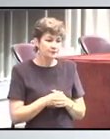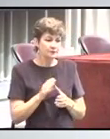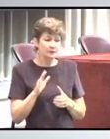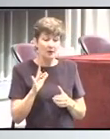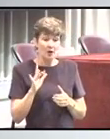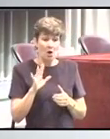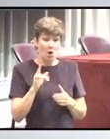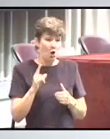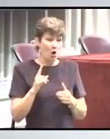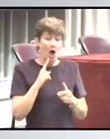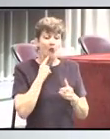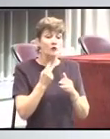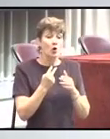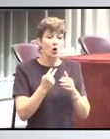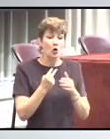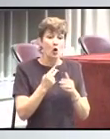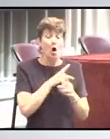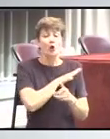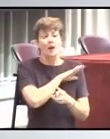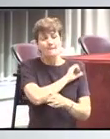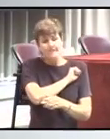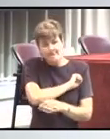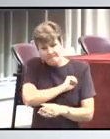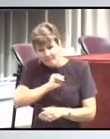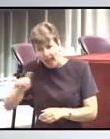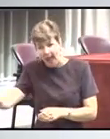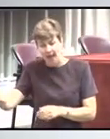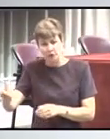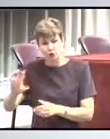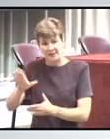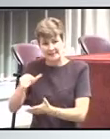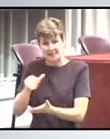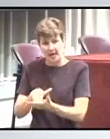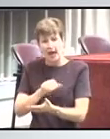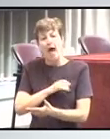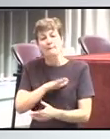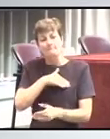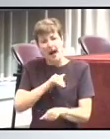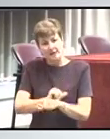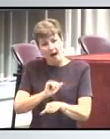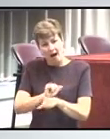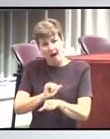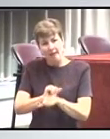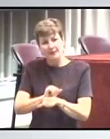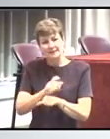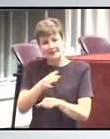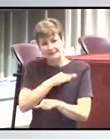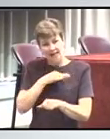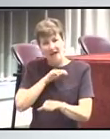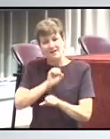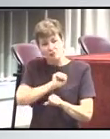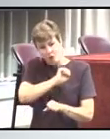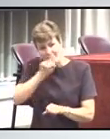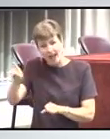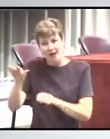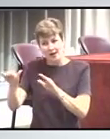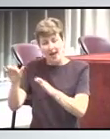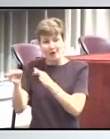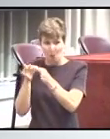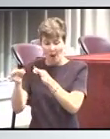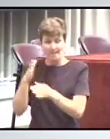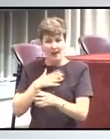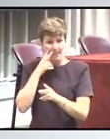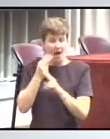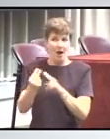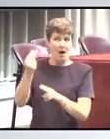first of all, it was going back to the center, going back to my colleagues and staff and talking about my epiphany